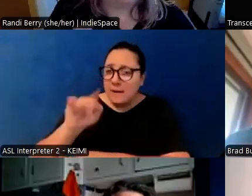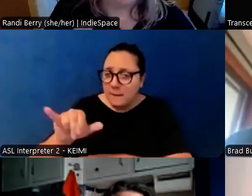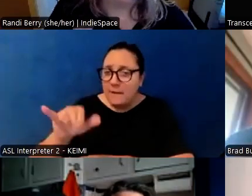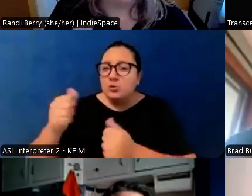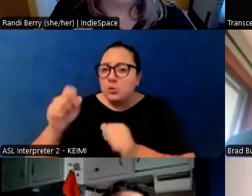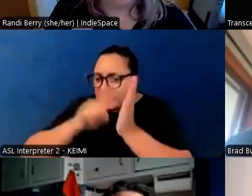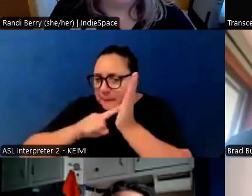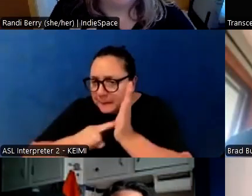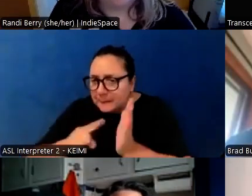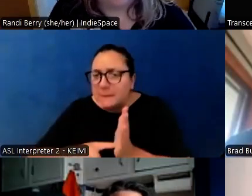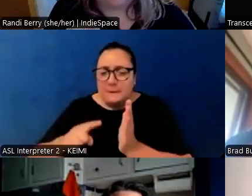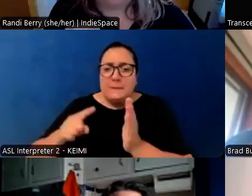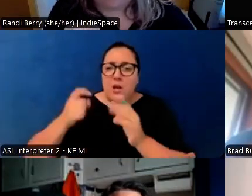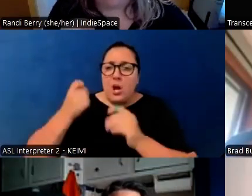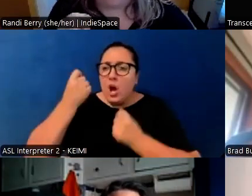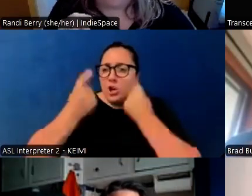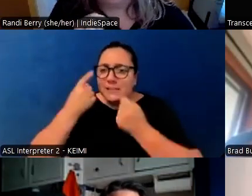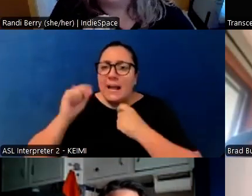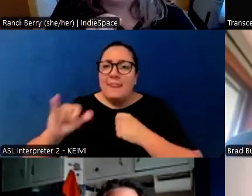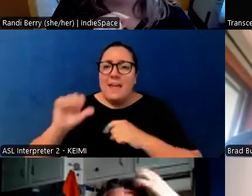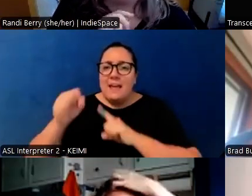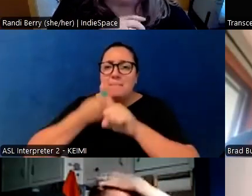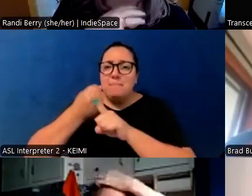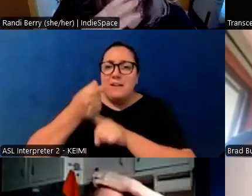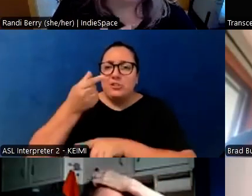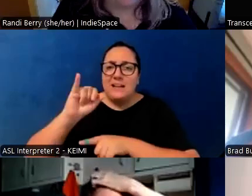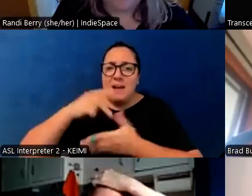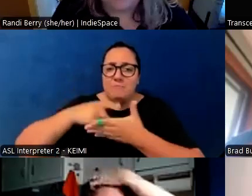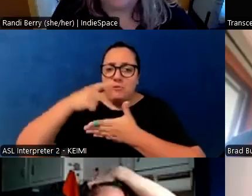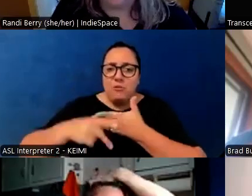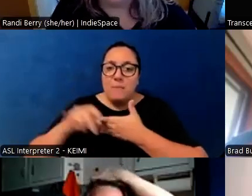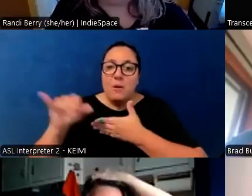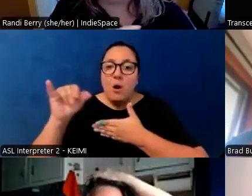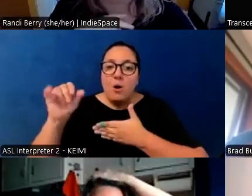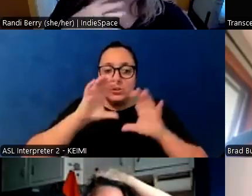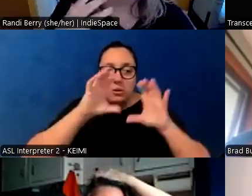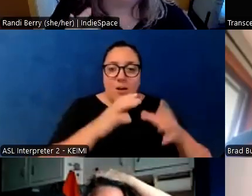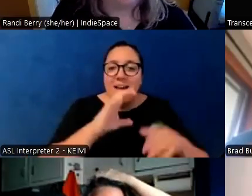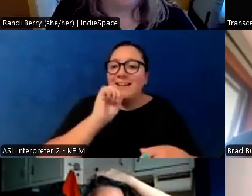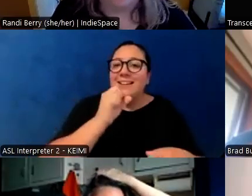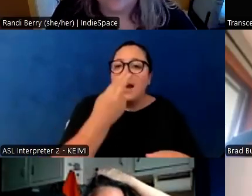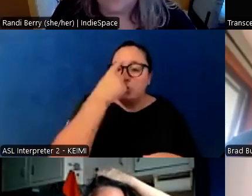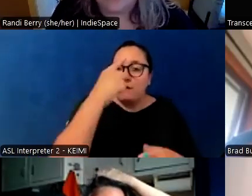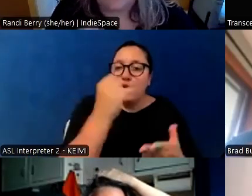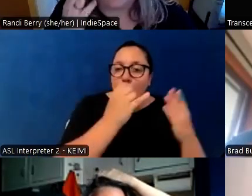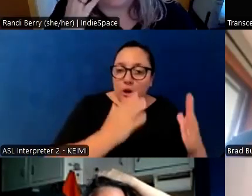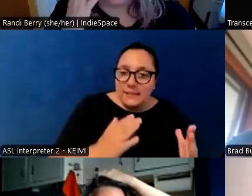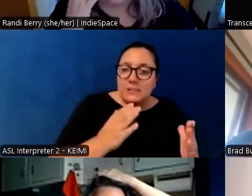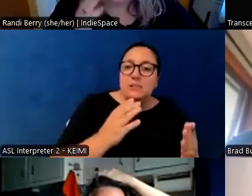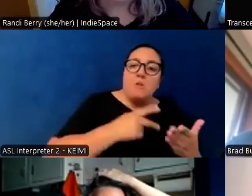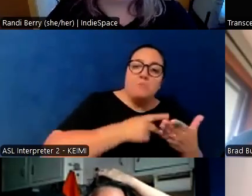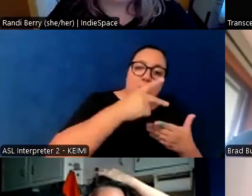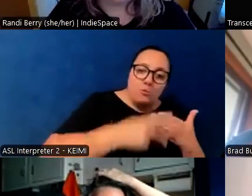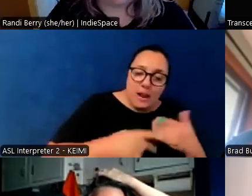of the GI program, and thinking through other cash for artists programs, brainstorming on services